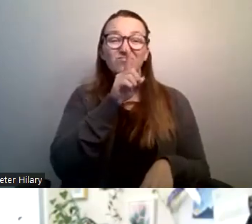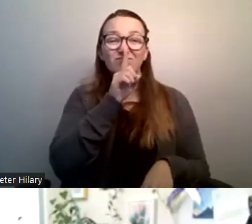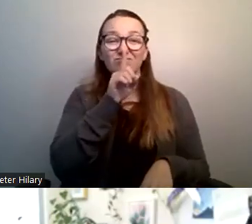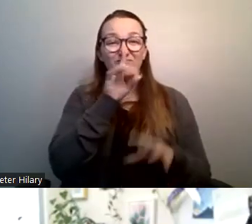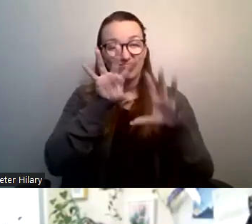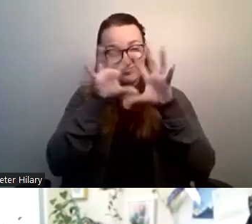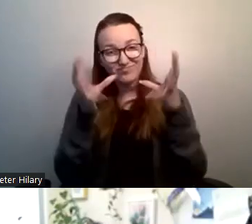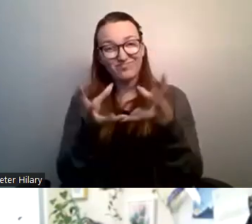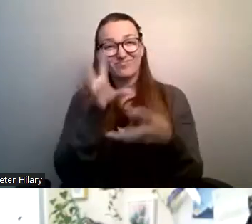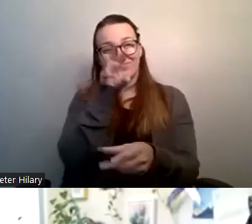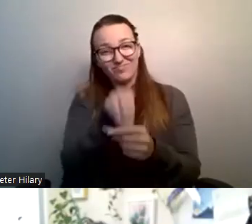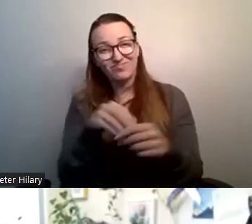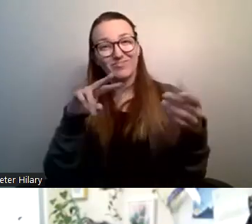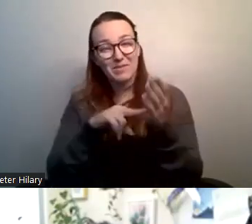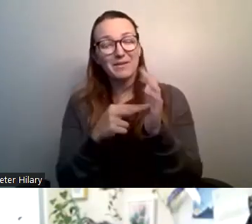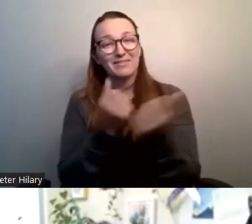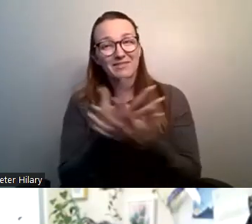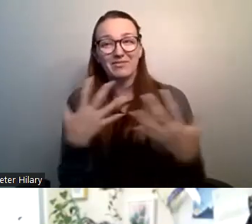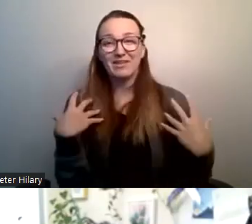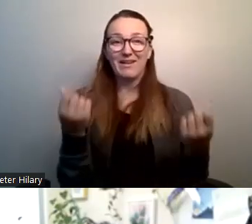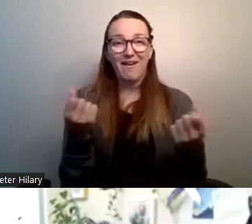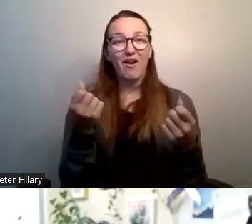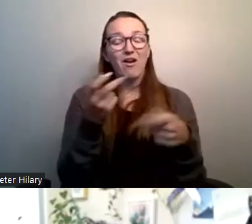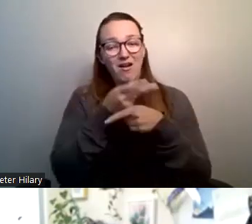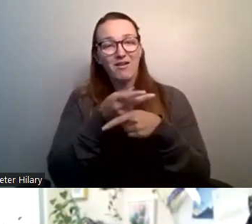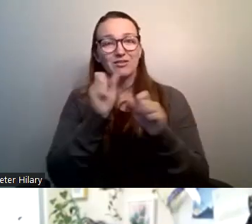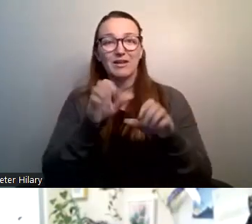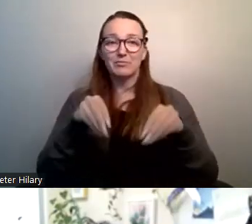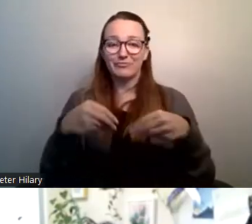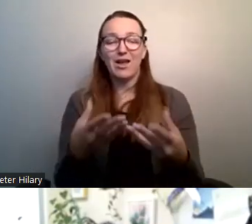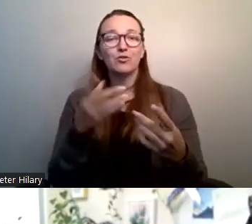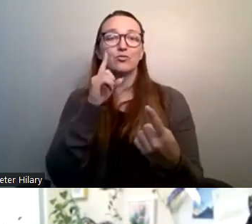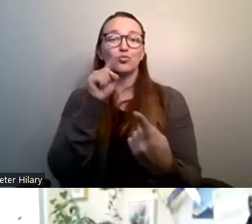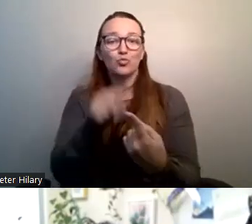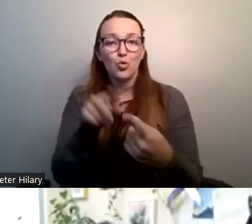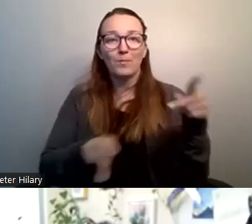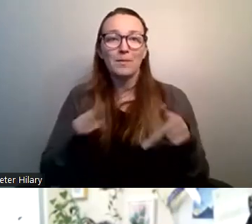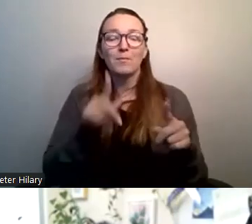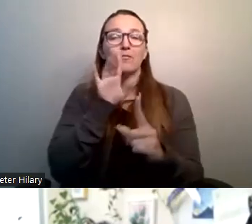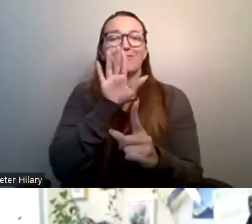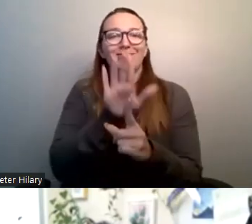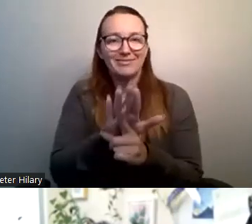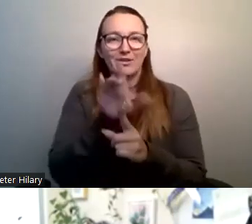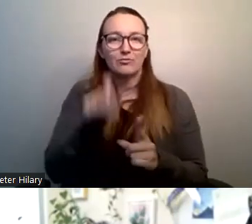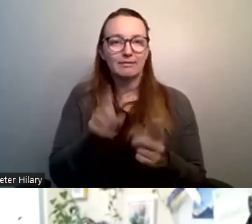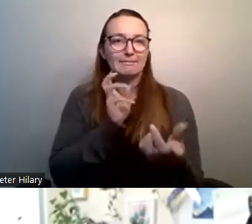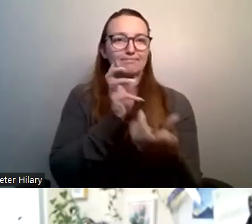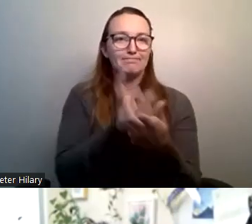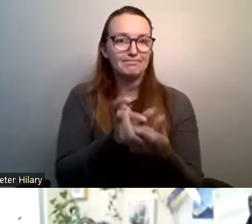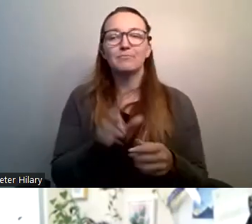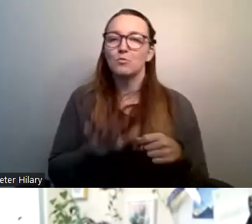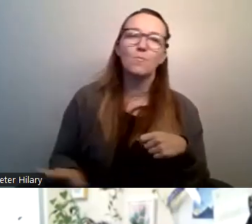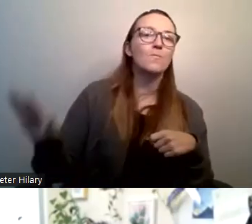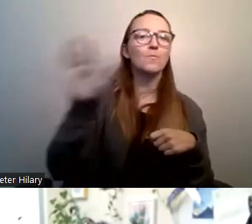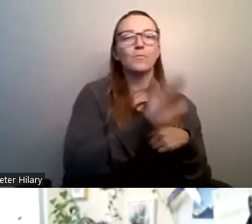different ways that care can be delivered to people where they need it. So all across the United States, there